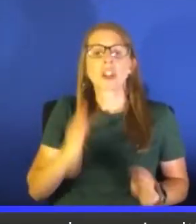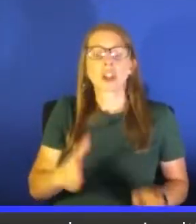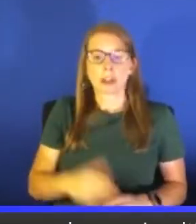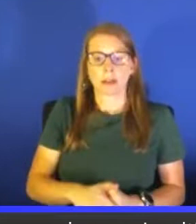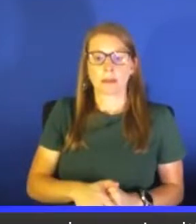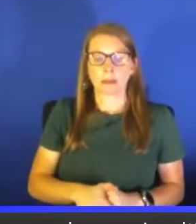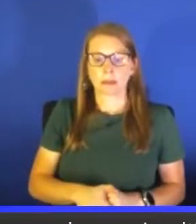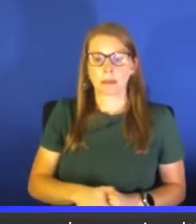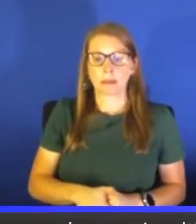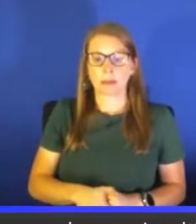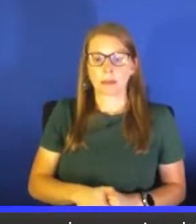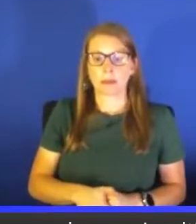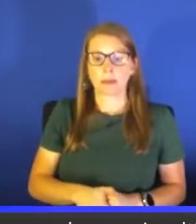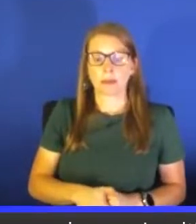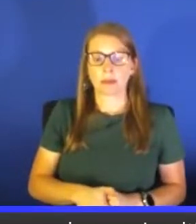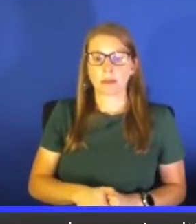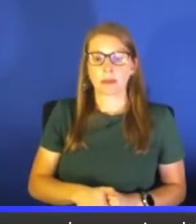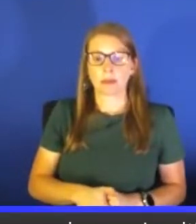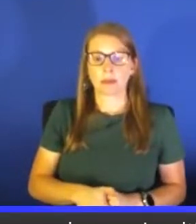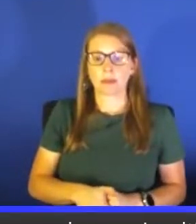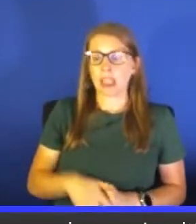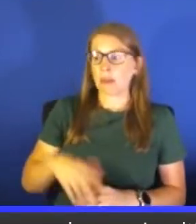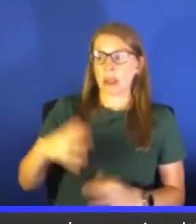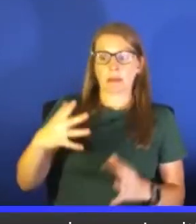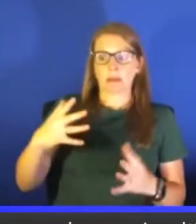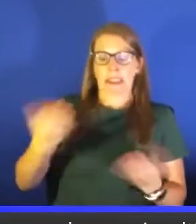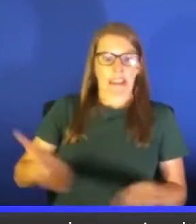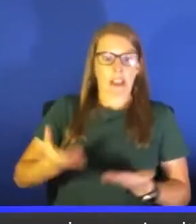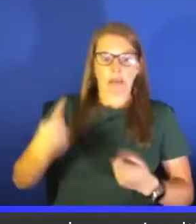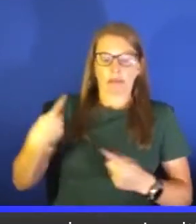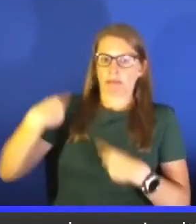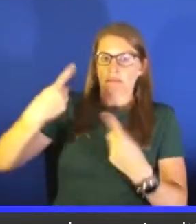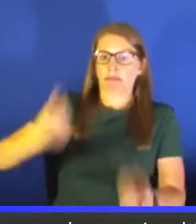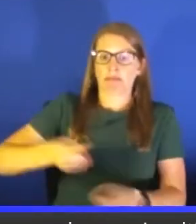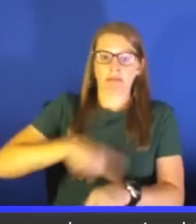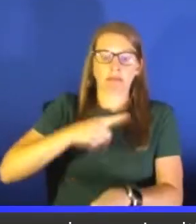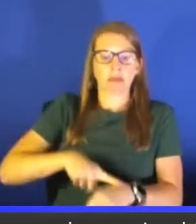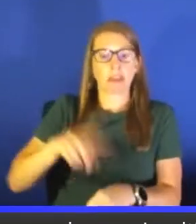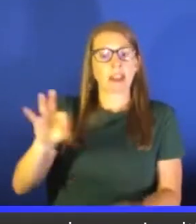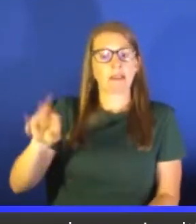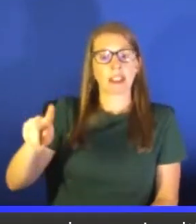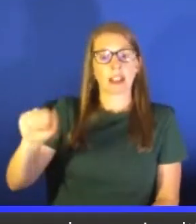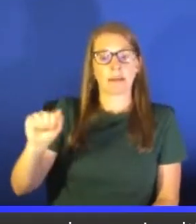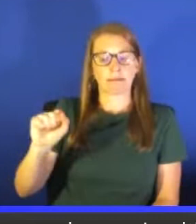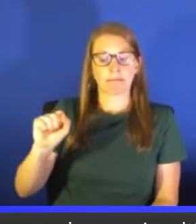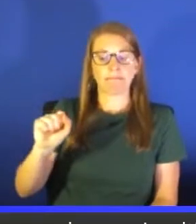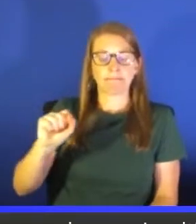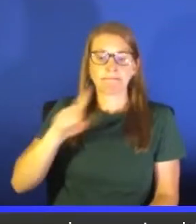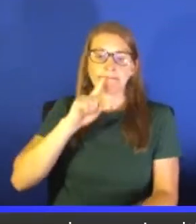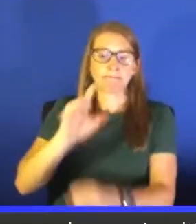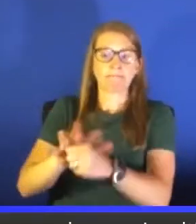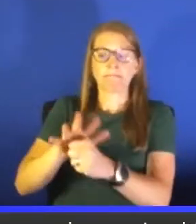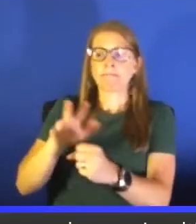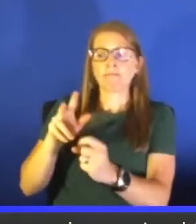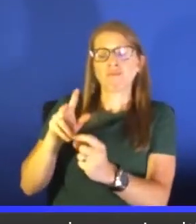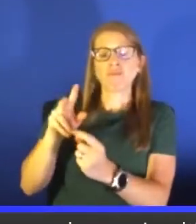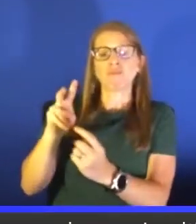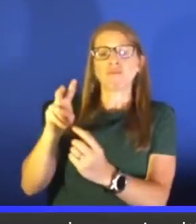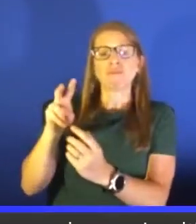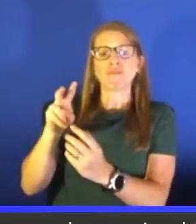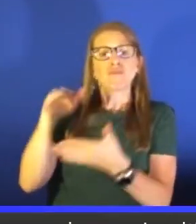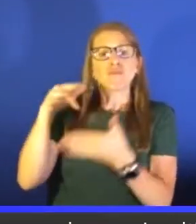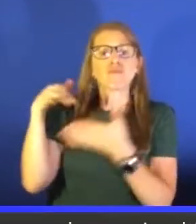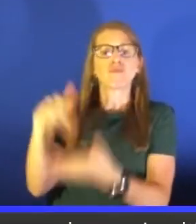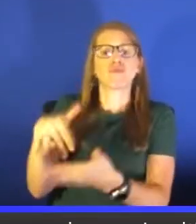1870s. So these have been around with us for a very long time. And the FDA claims that they've done numerous studies on these to allow approval. So some of the most